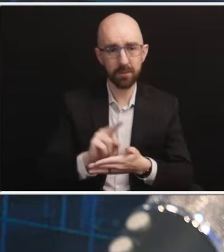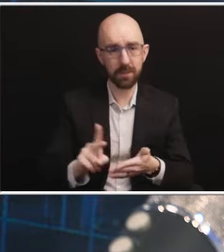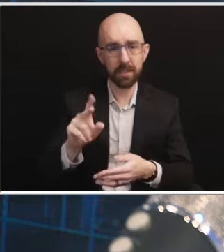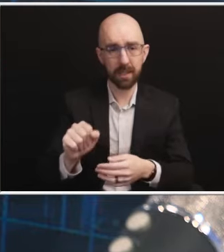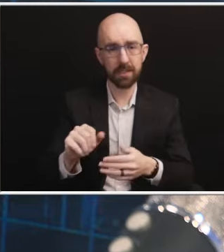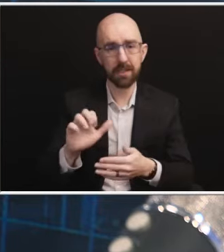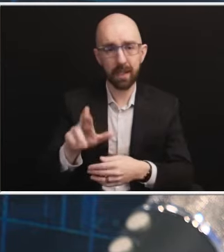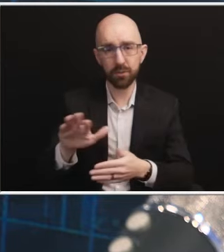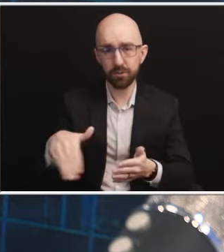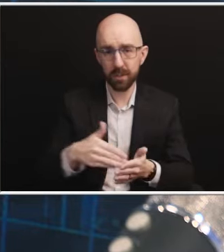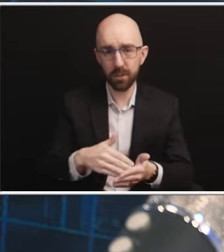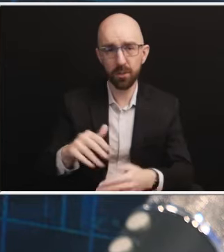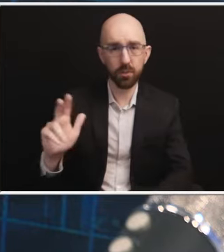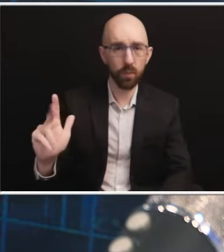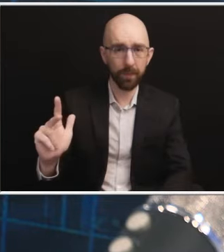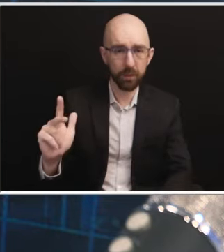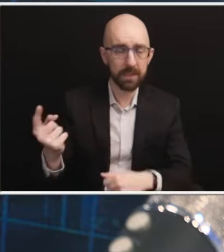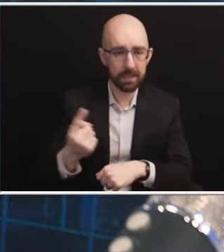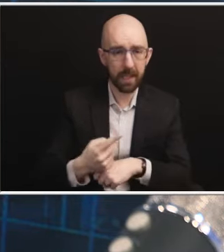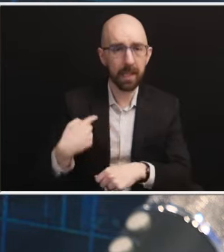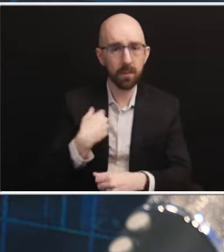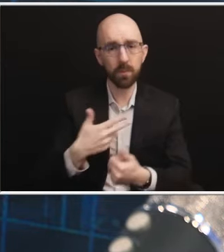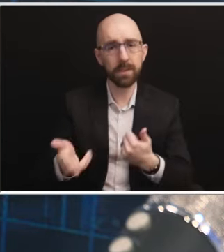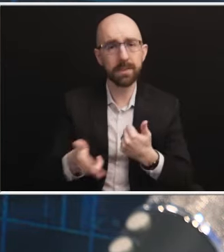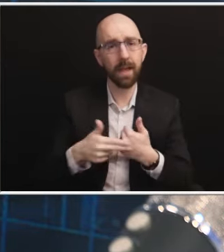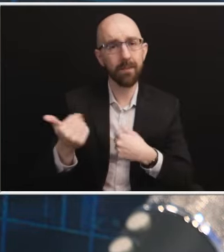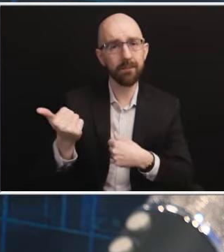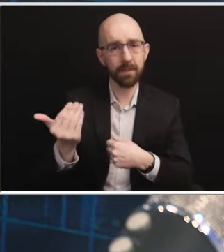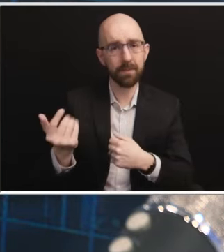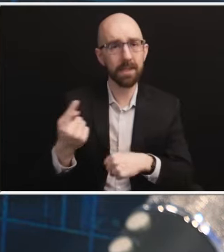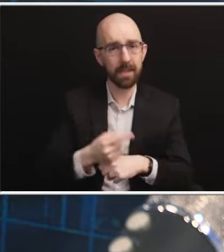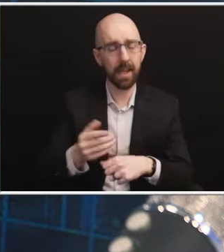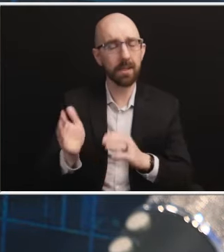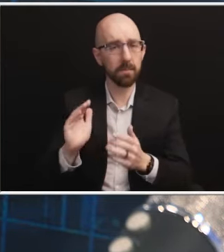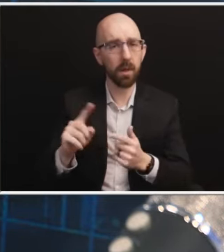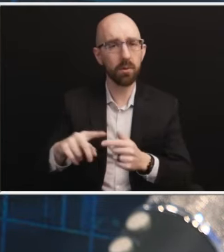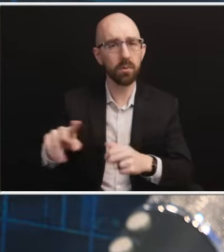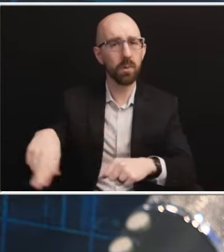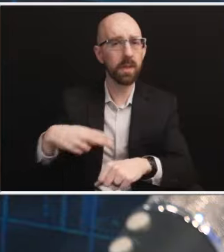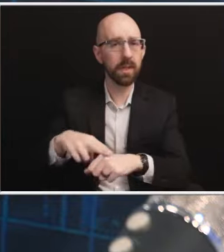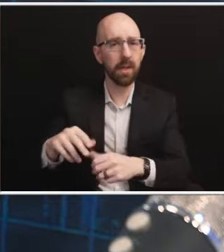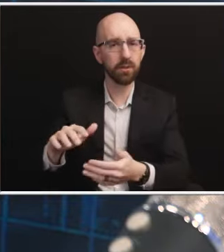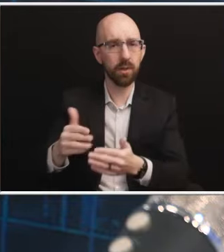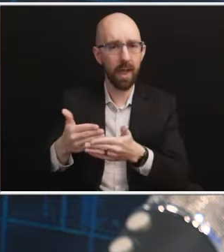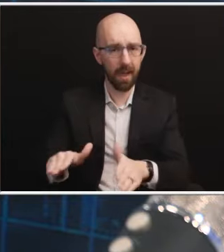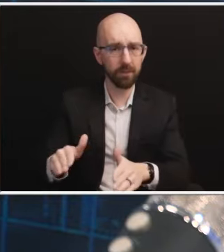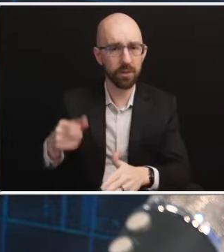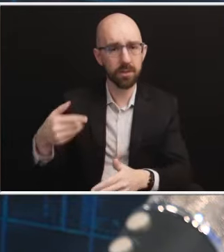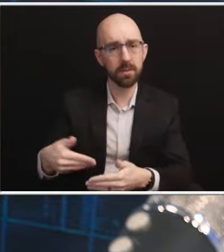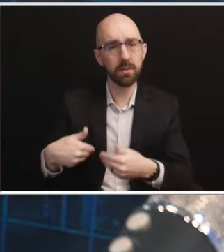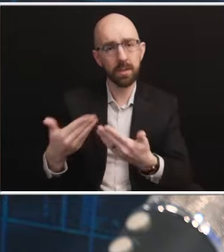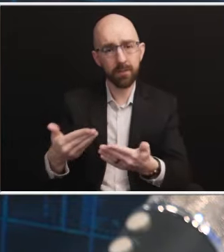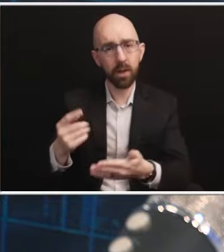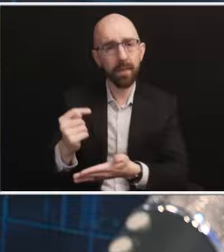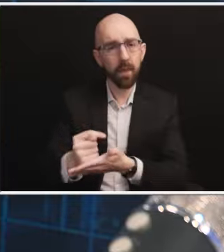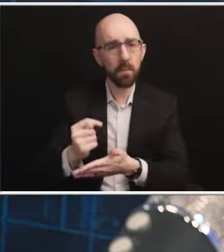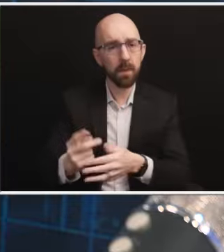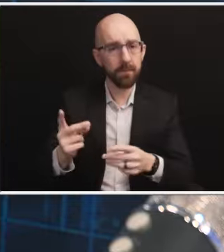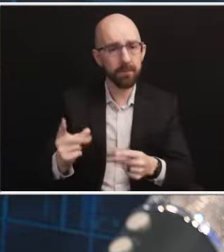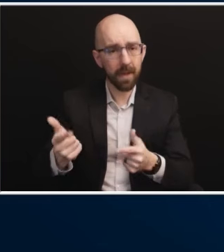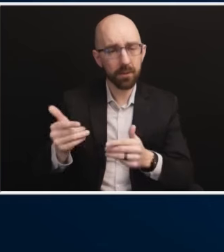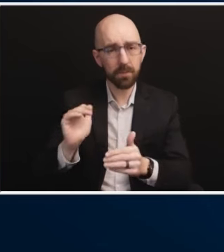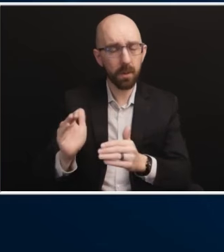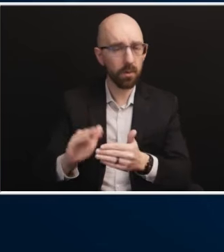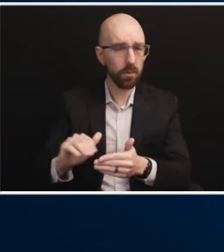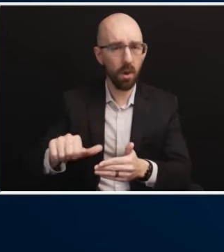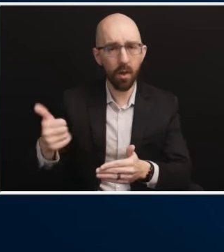23 days. We are saving 15 days compared to the national average and delivering therapy faster compared to other centers. Dr.